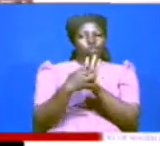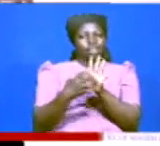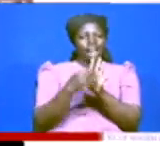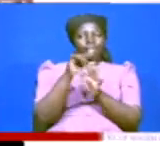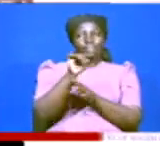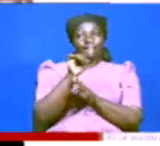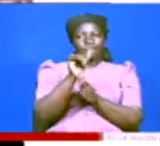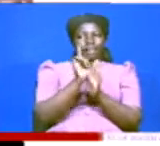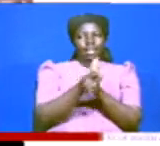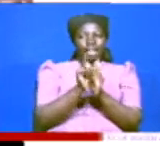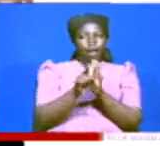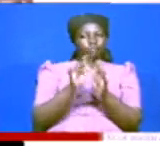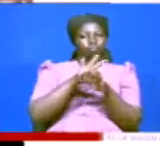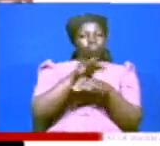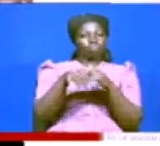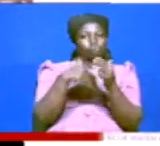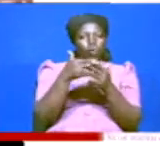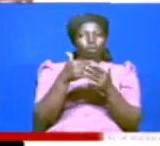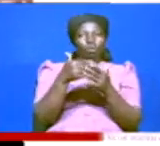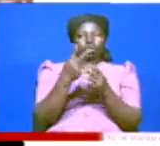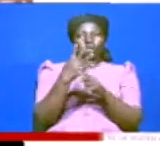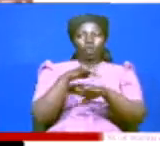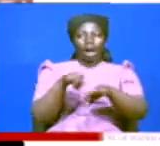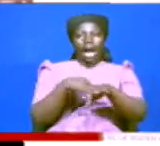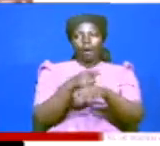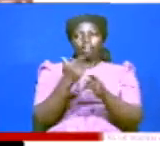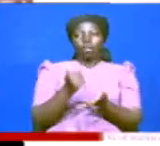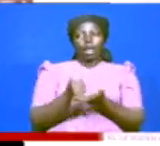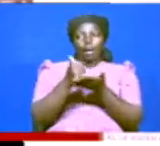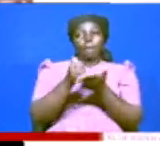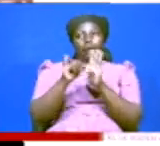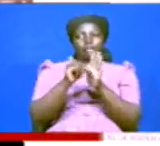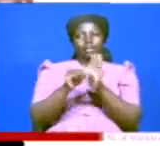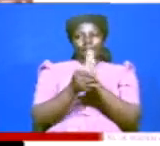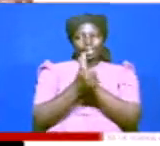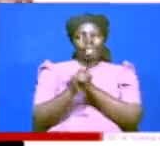in that process of identifying Talent those are some of the projects that we have discussed with them with FIFA and cuff